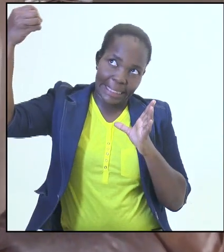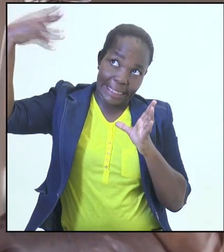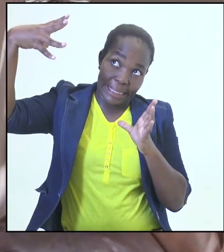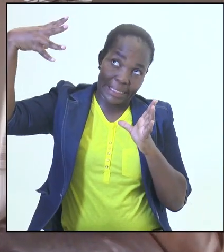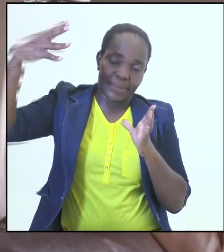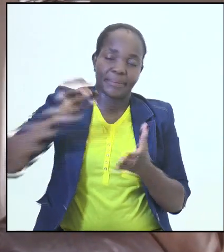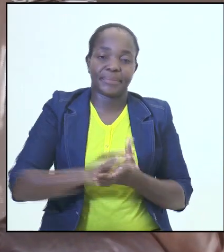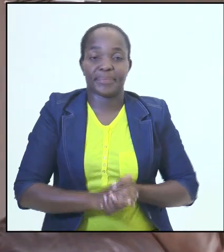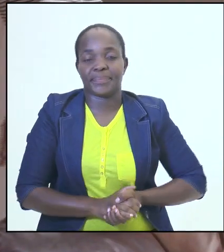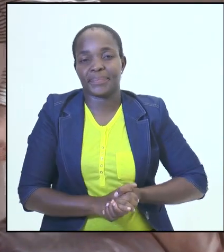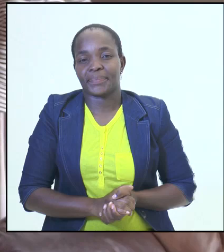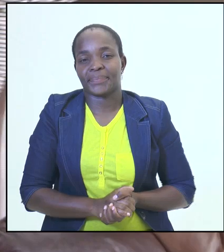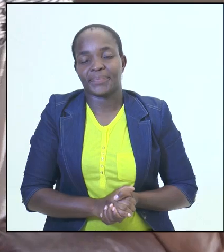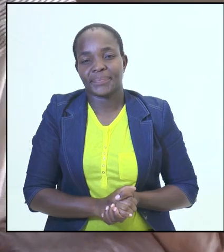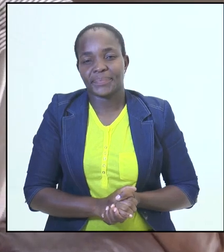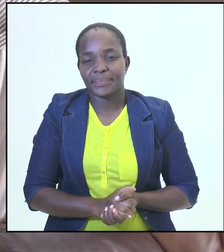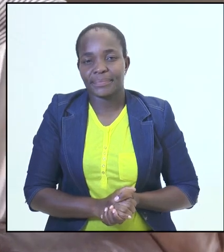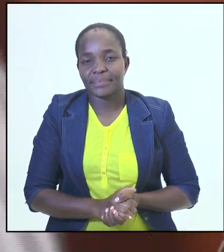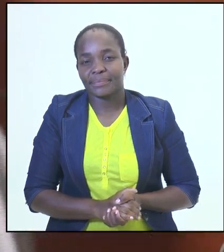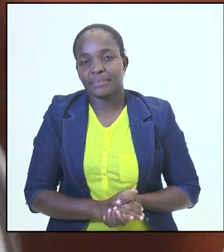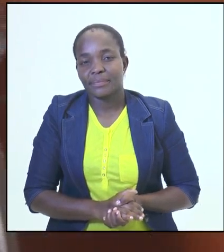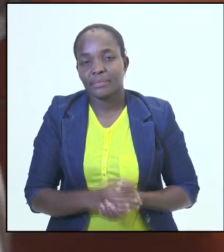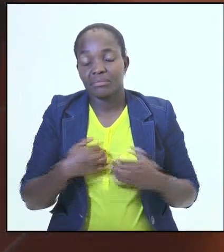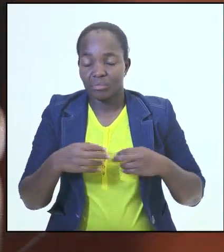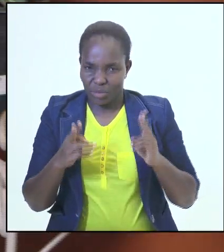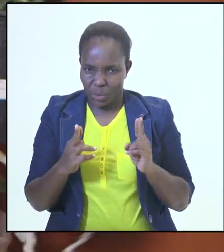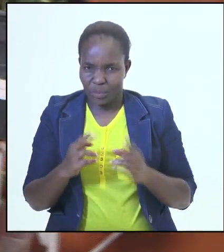sunlight. That's what I'll do. I'll move them.